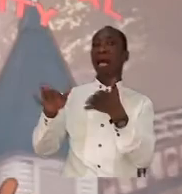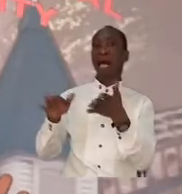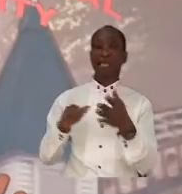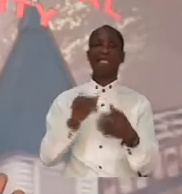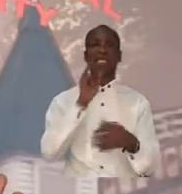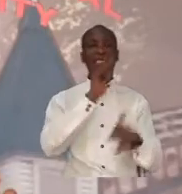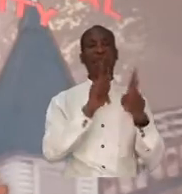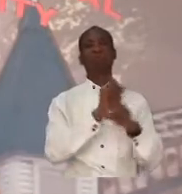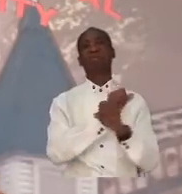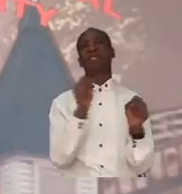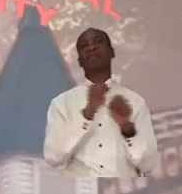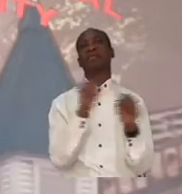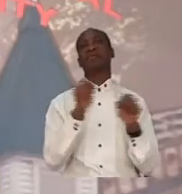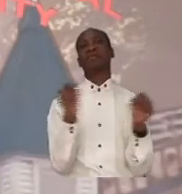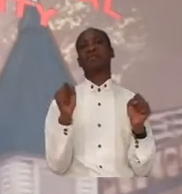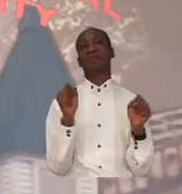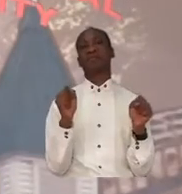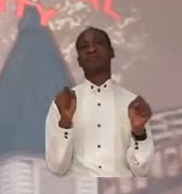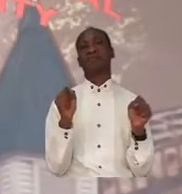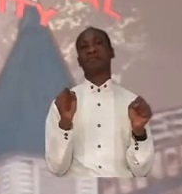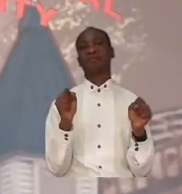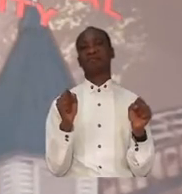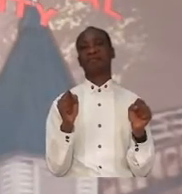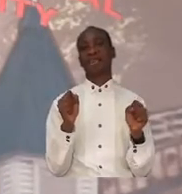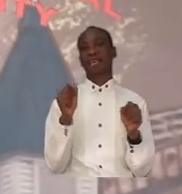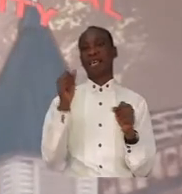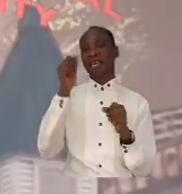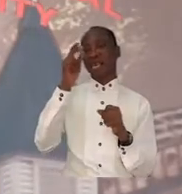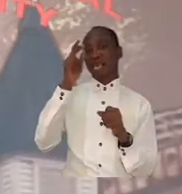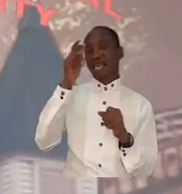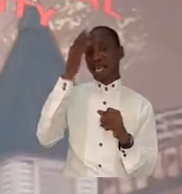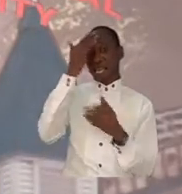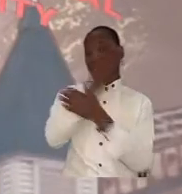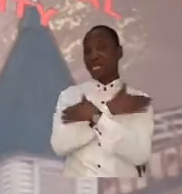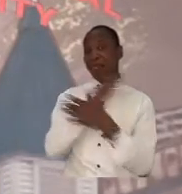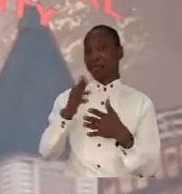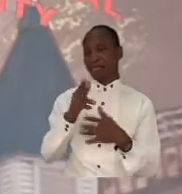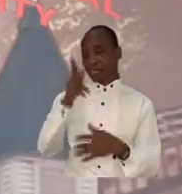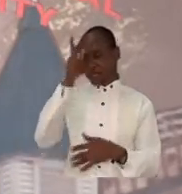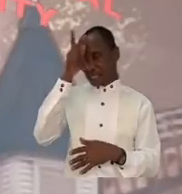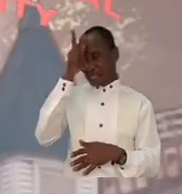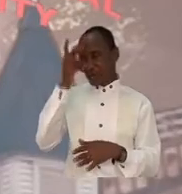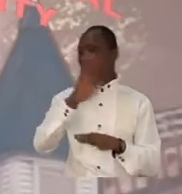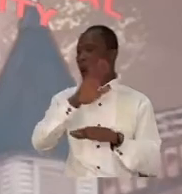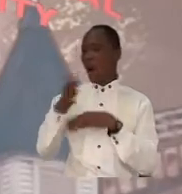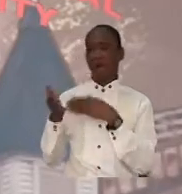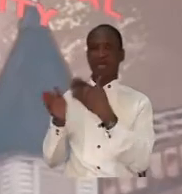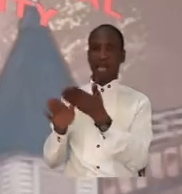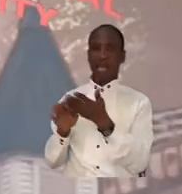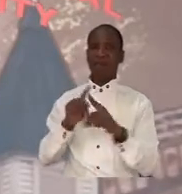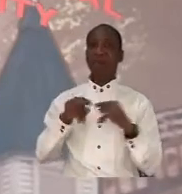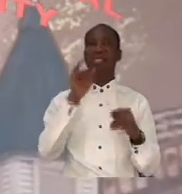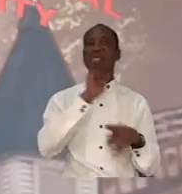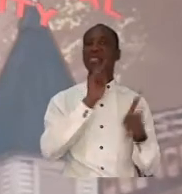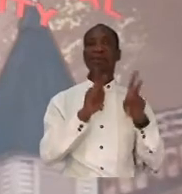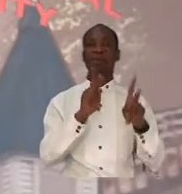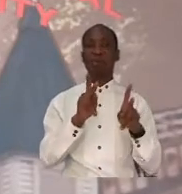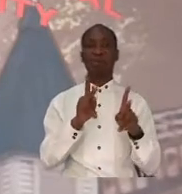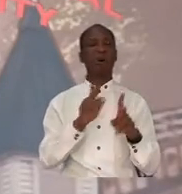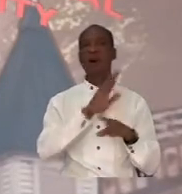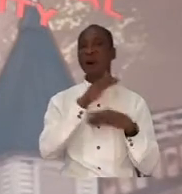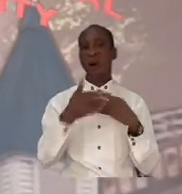Atanasi. Egypt, a cook, cry well, honey, back to a crayon, or motinasi. A